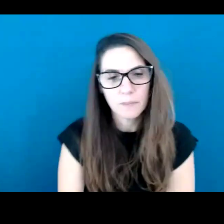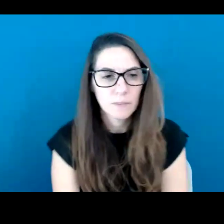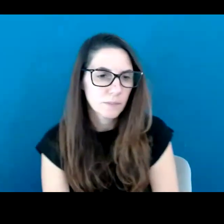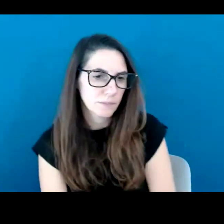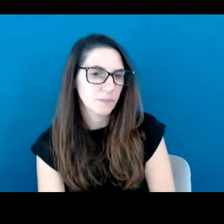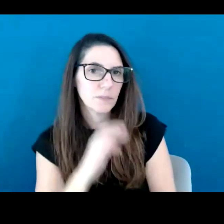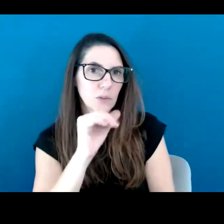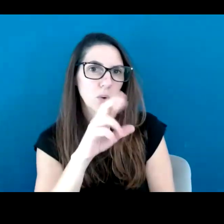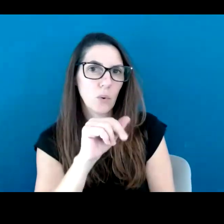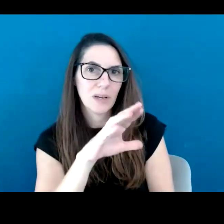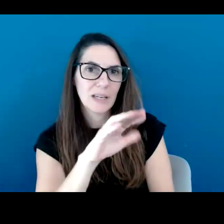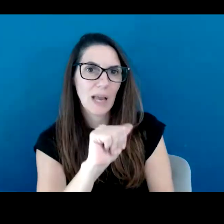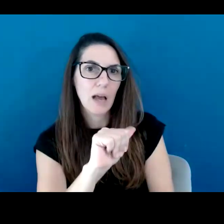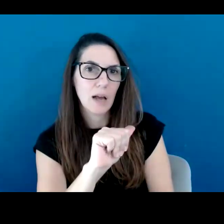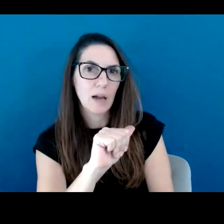Karina.